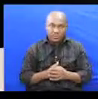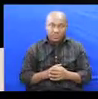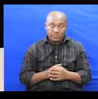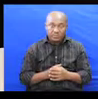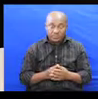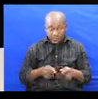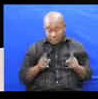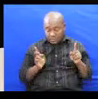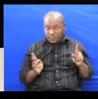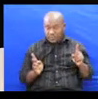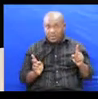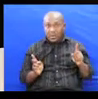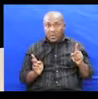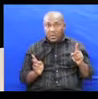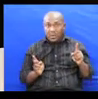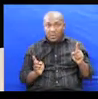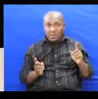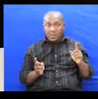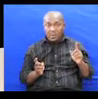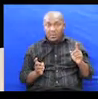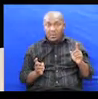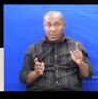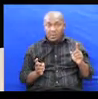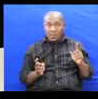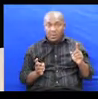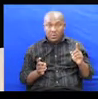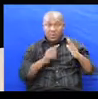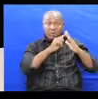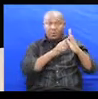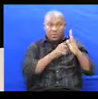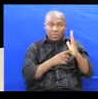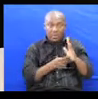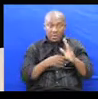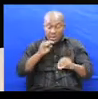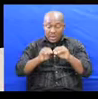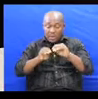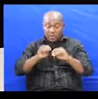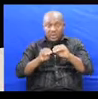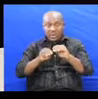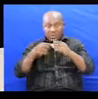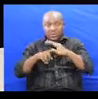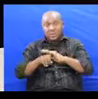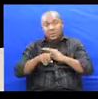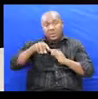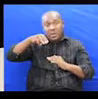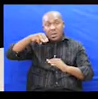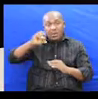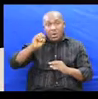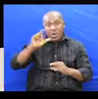So this is a formula that you'll be using to calculate the molarity. Number of moles divided